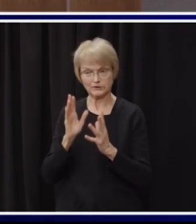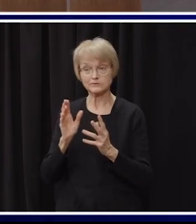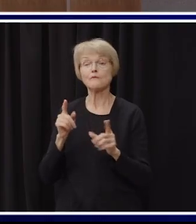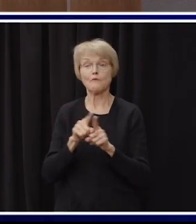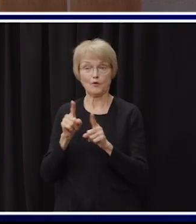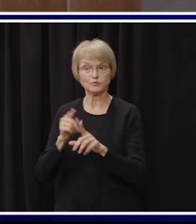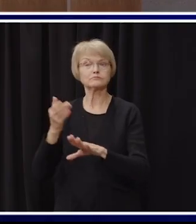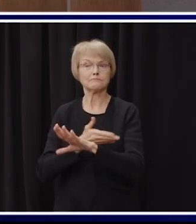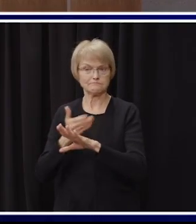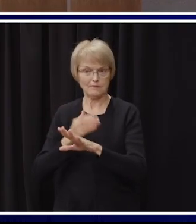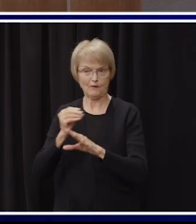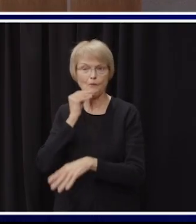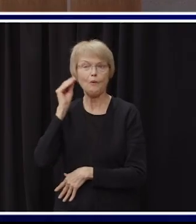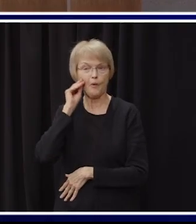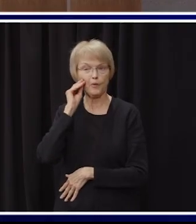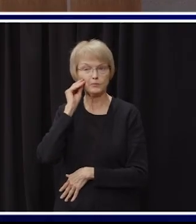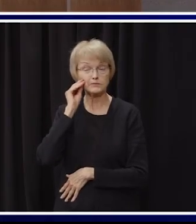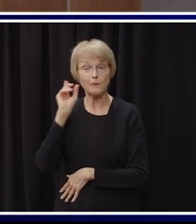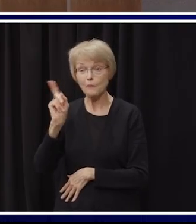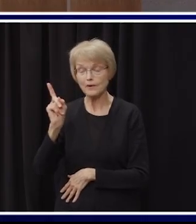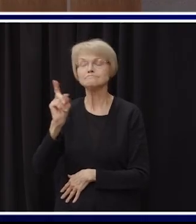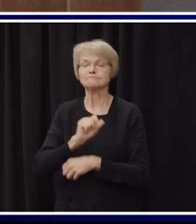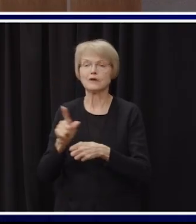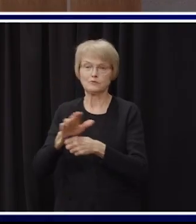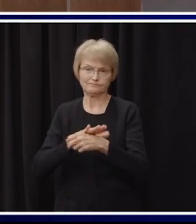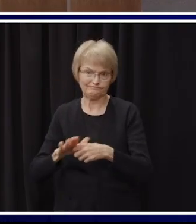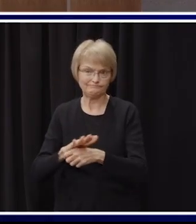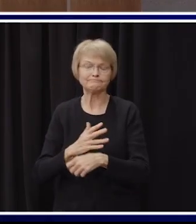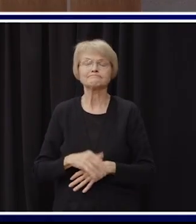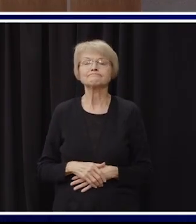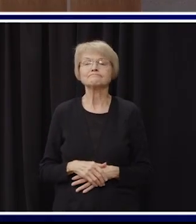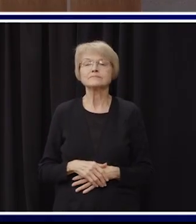remodelers in the St. Louis area.